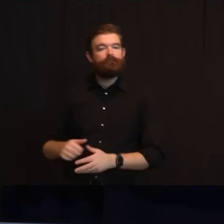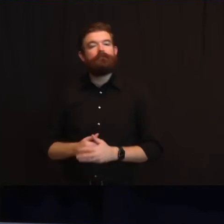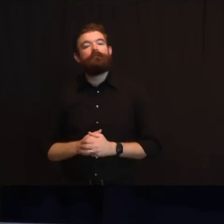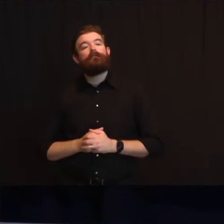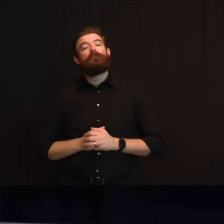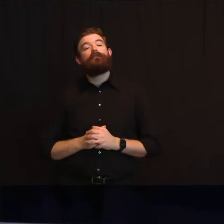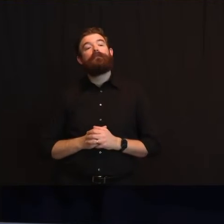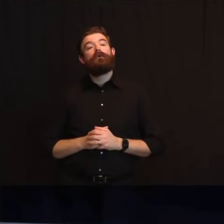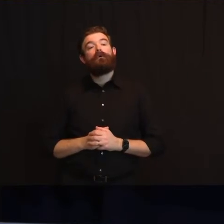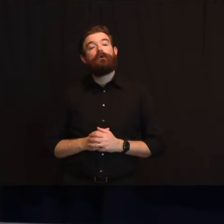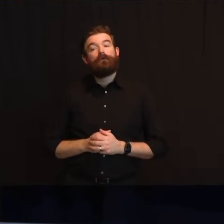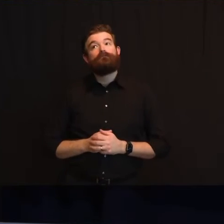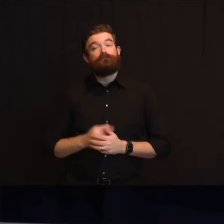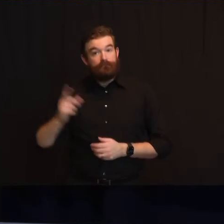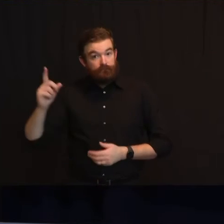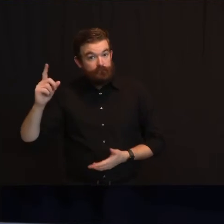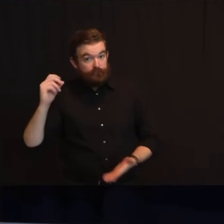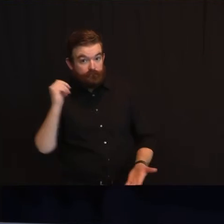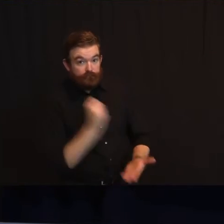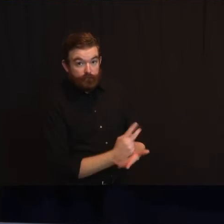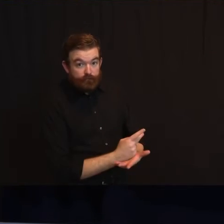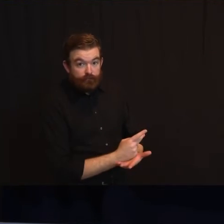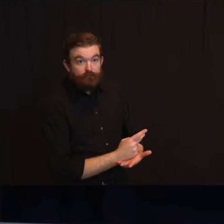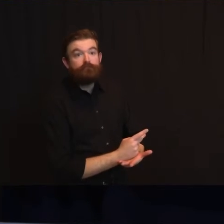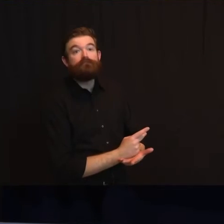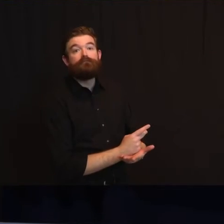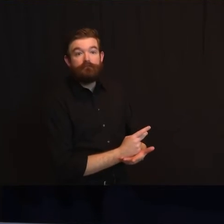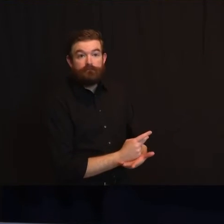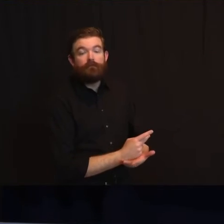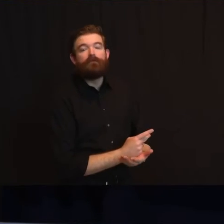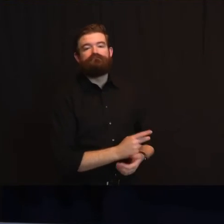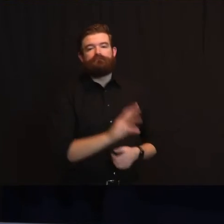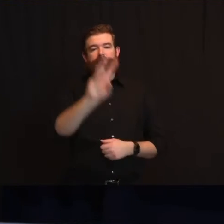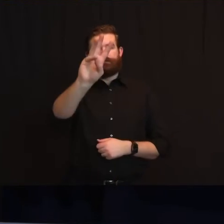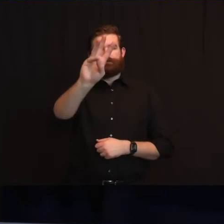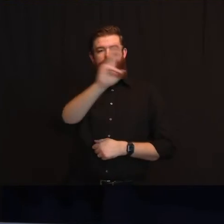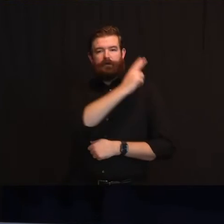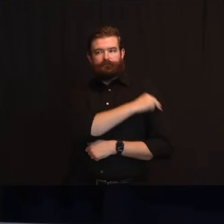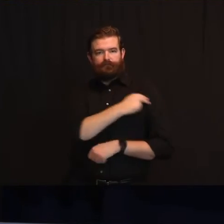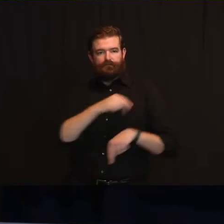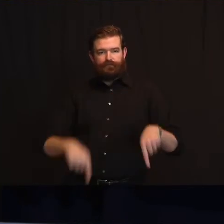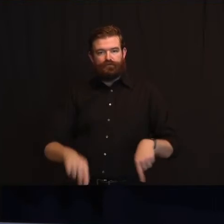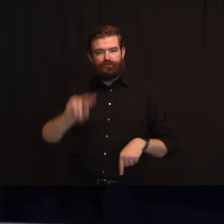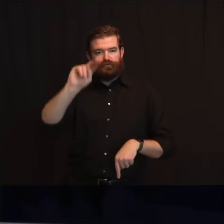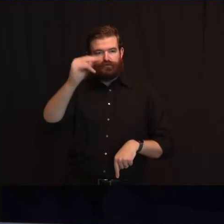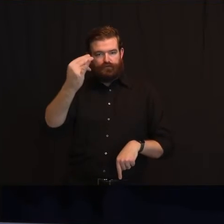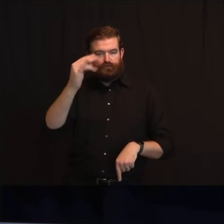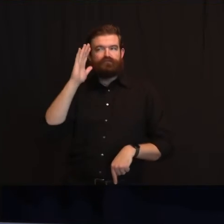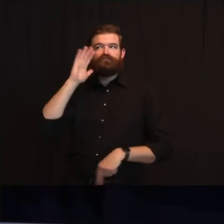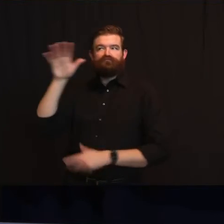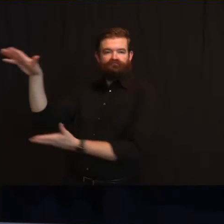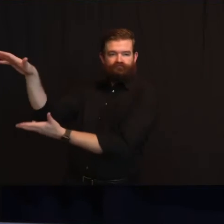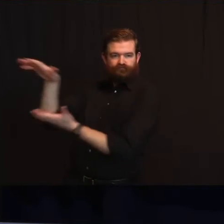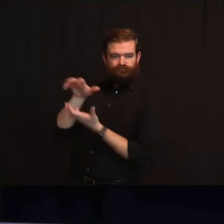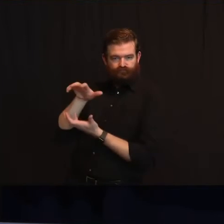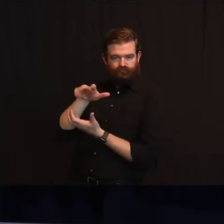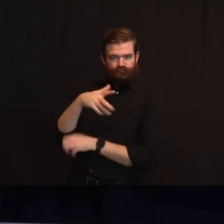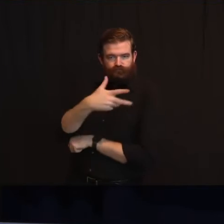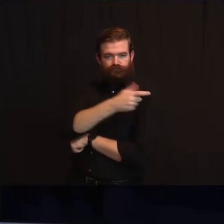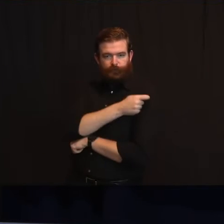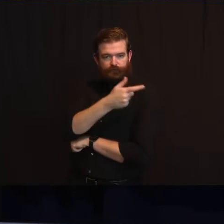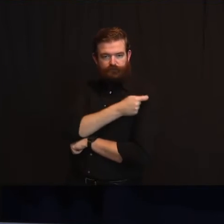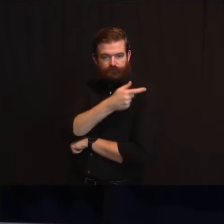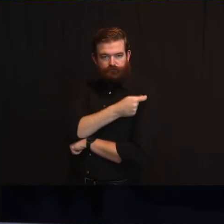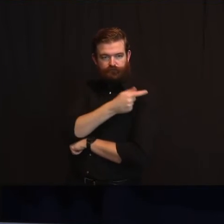will receive what we call pre-positioned doses. The Advisory Committee on Immunization